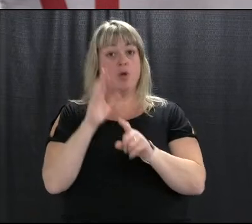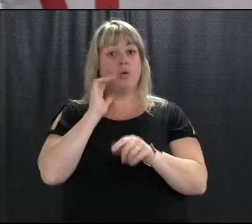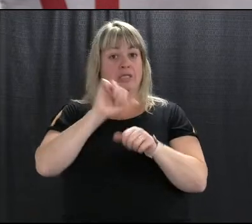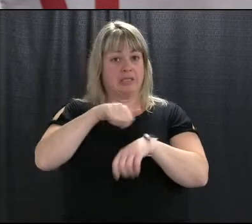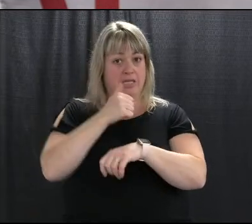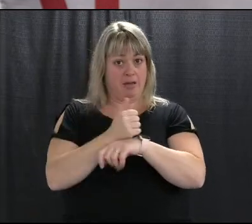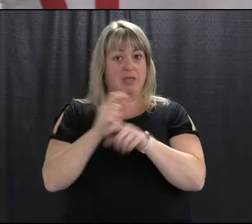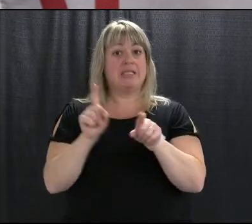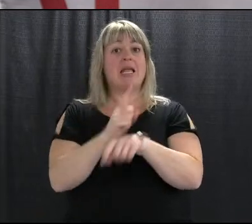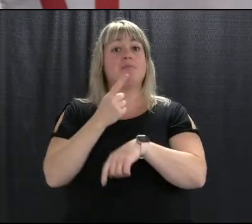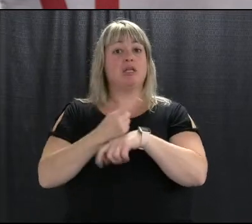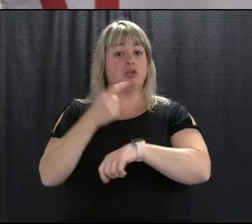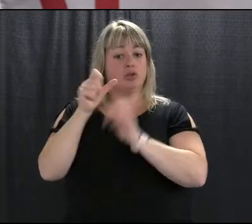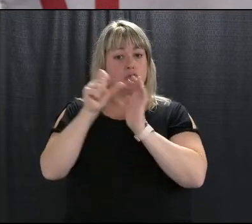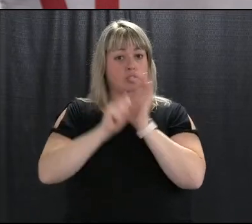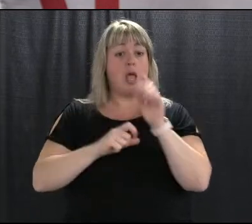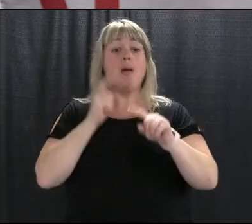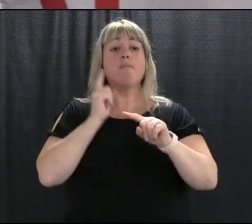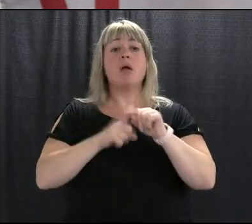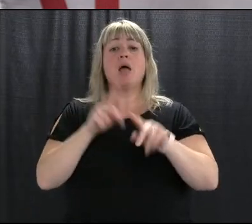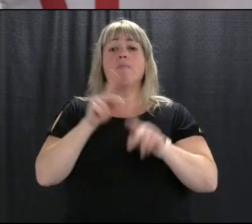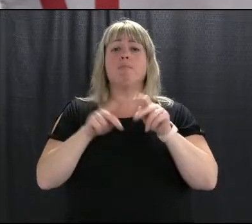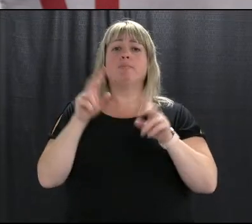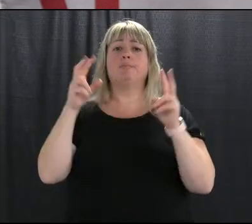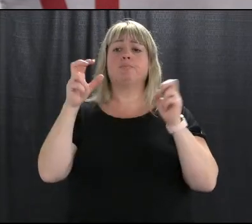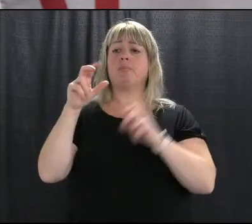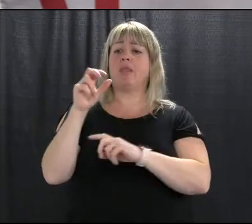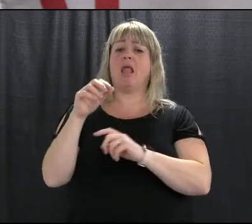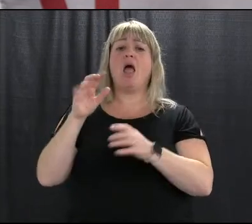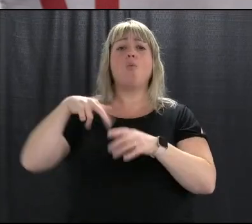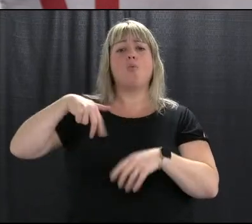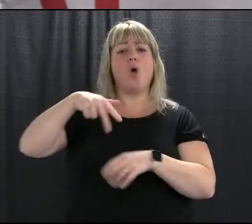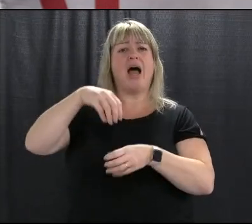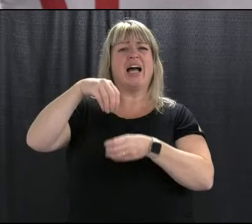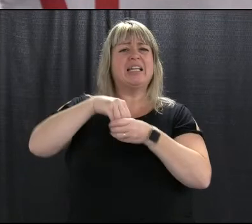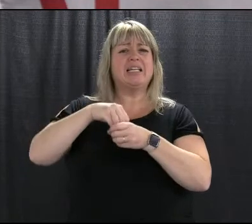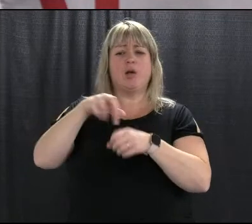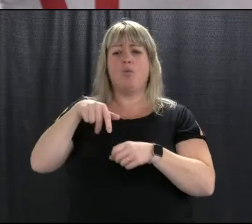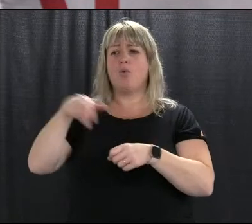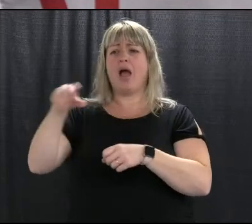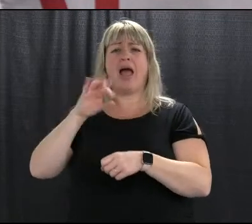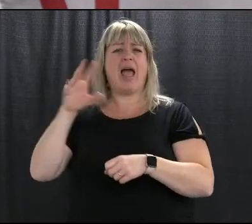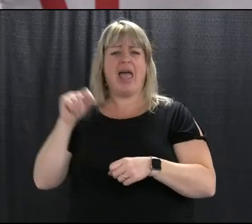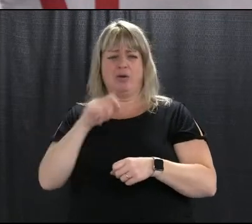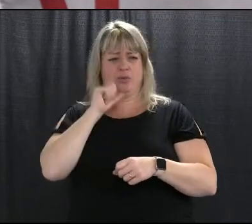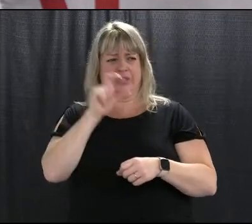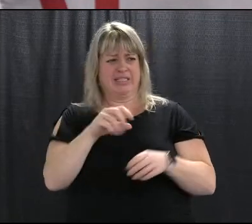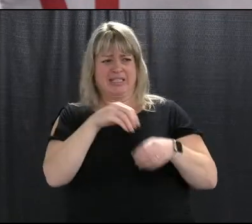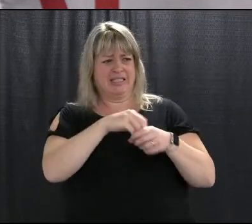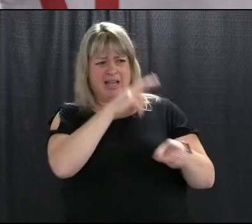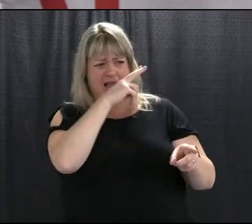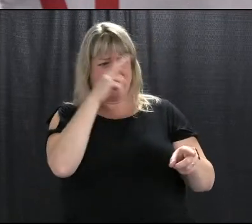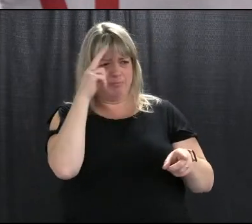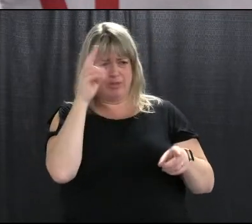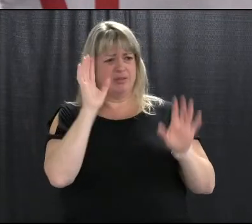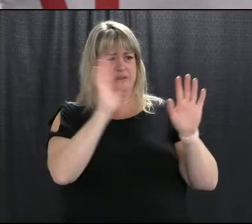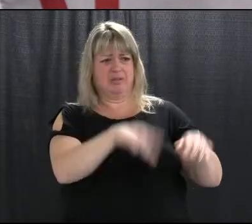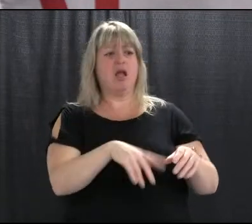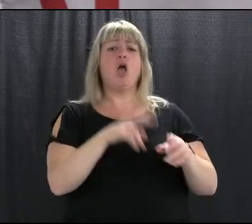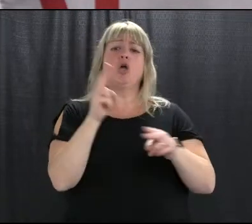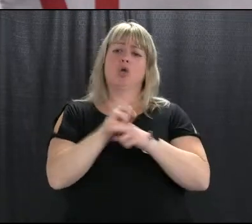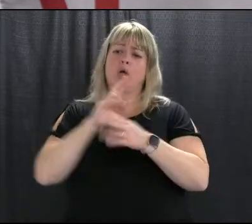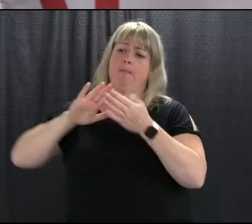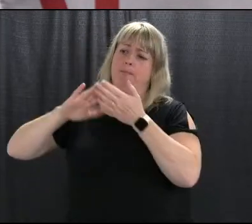taking ambulatory care and urgent care services out of the health sciences and moving them into the community so that